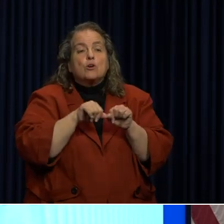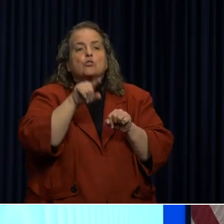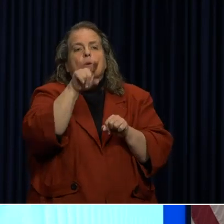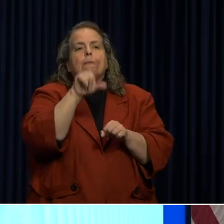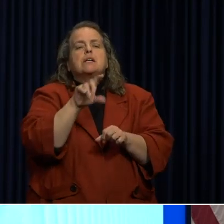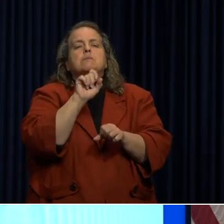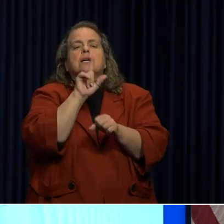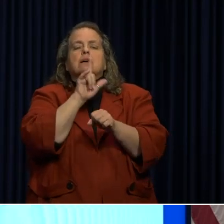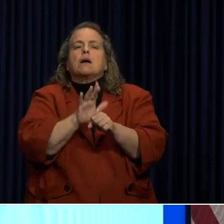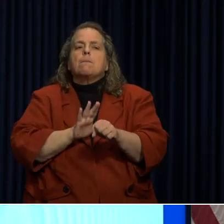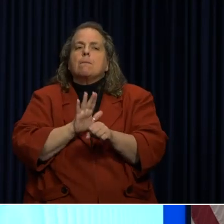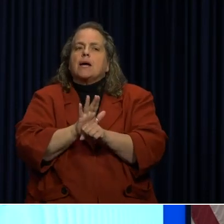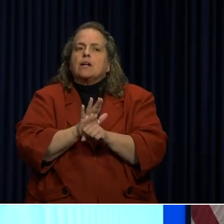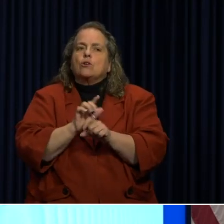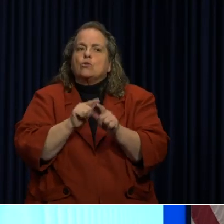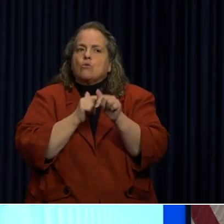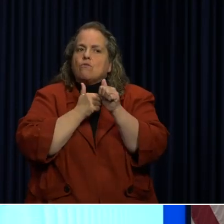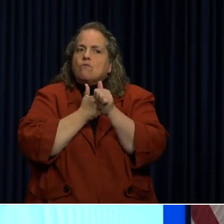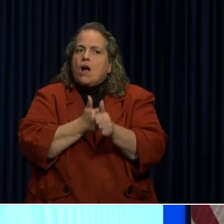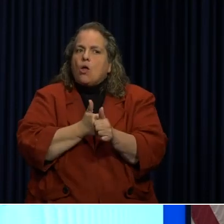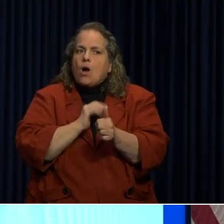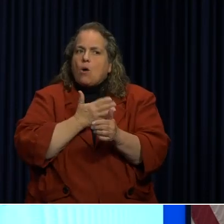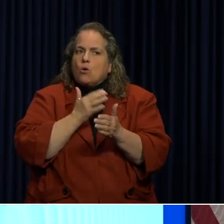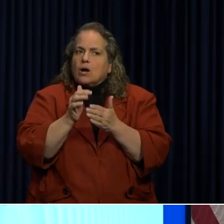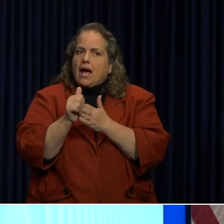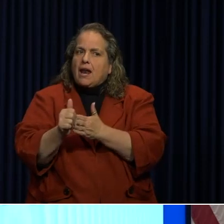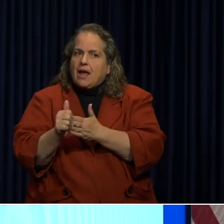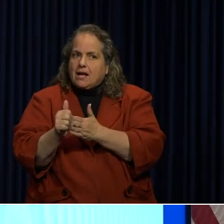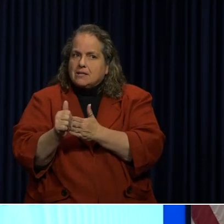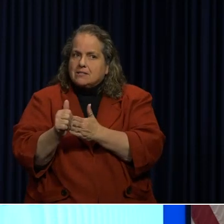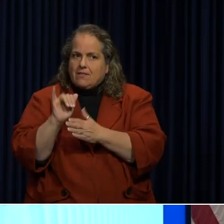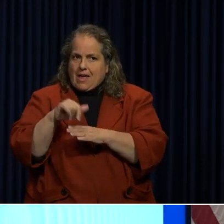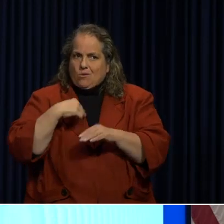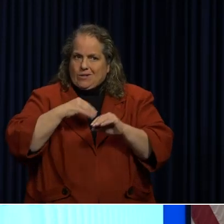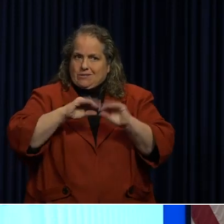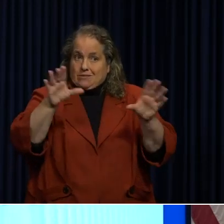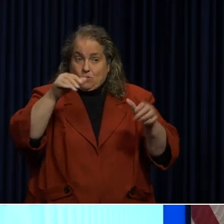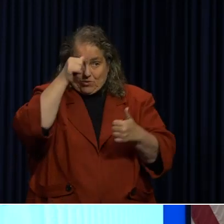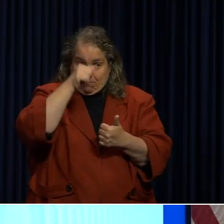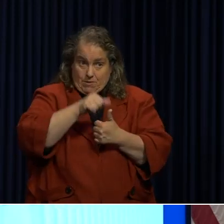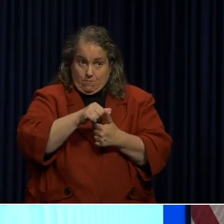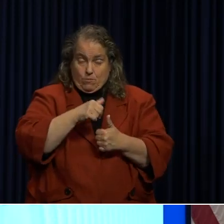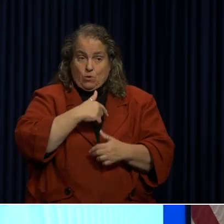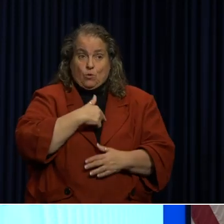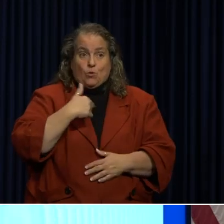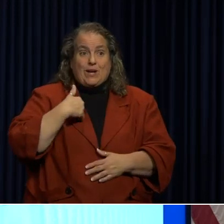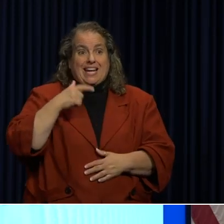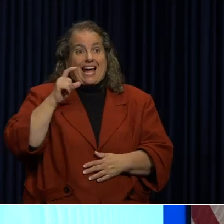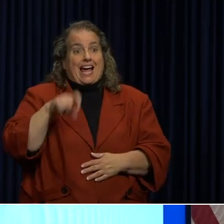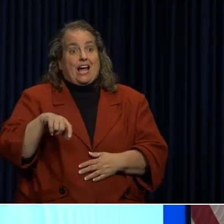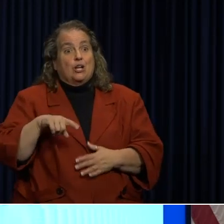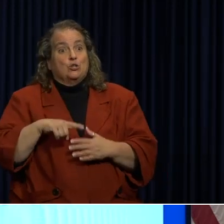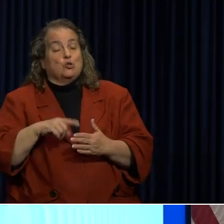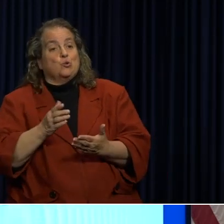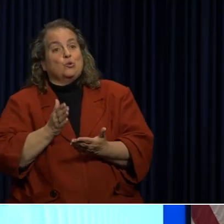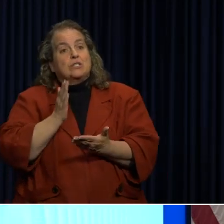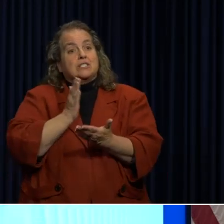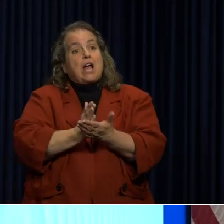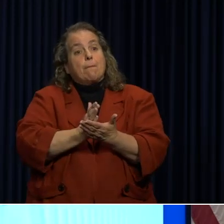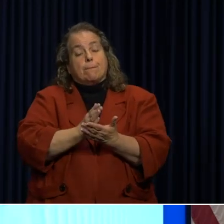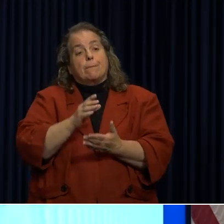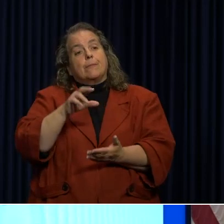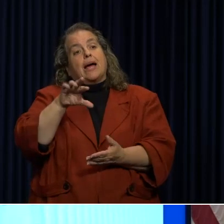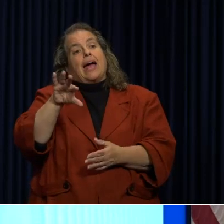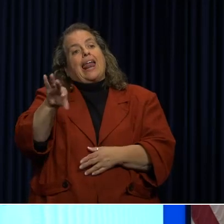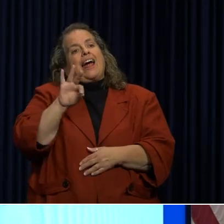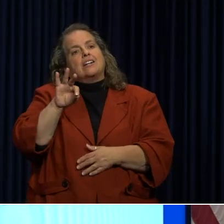out. Remember, we had to turn our recommendation on elective procedures and other steps into a mandate because